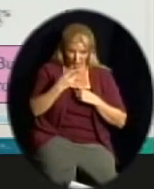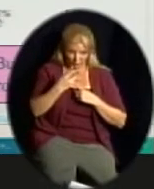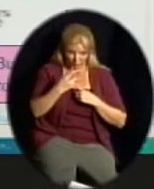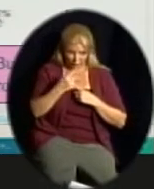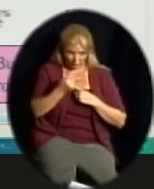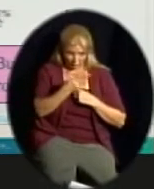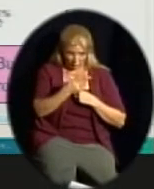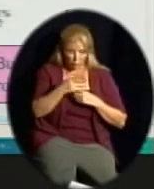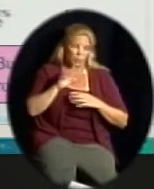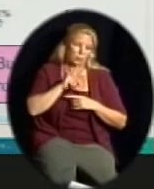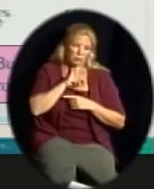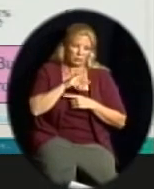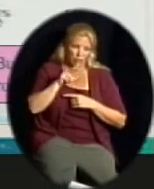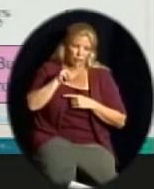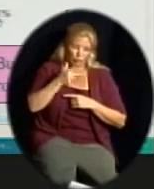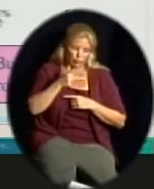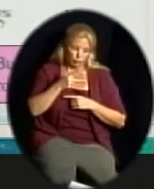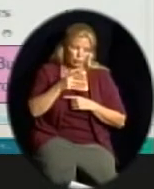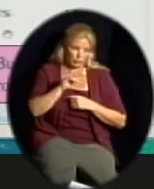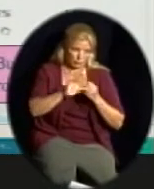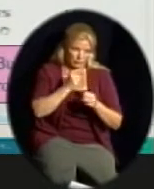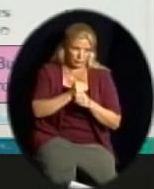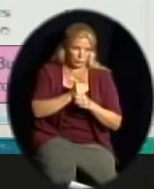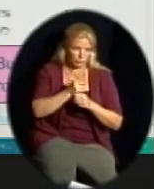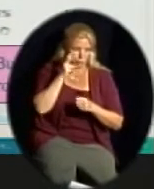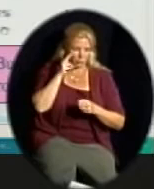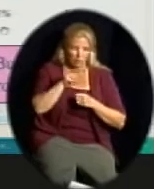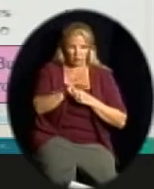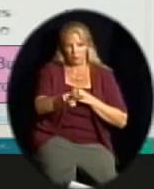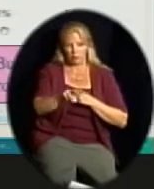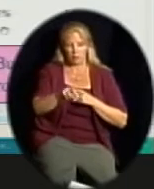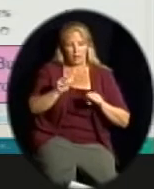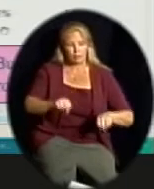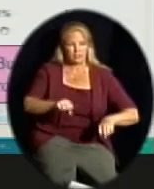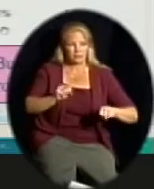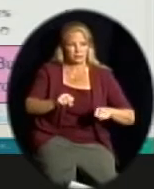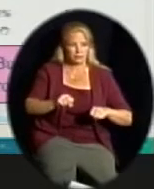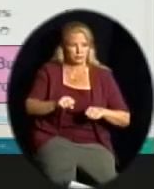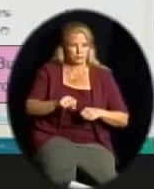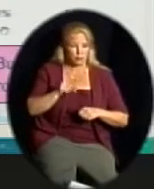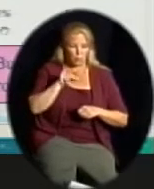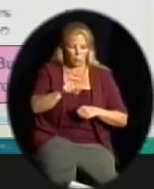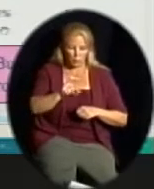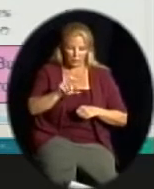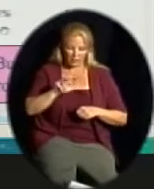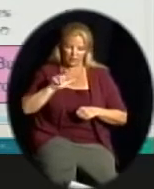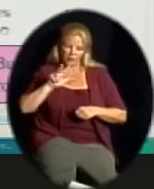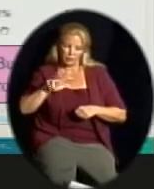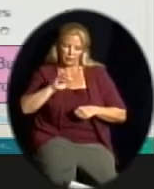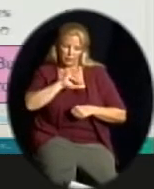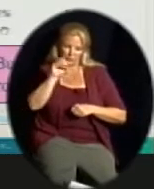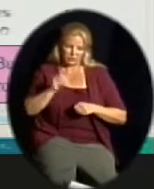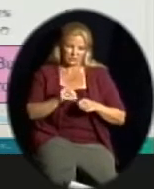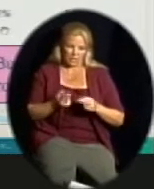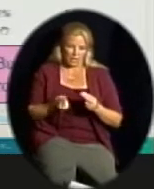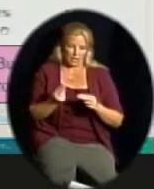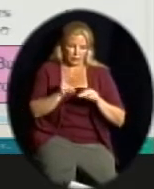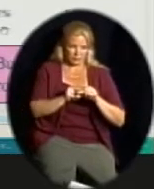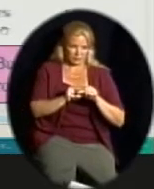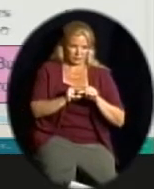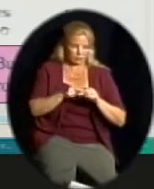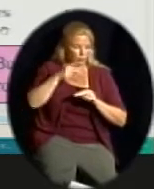the 3rd year, we're looking at the potential of a 0.3% increase for all